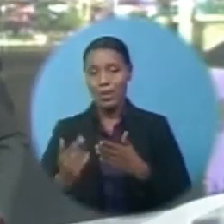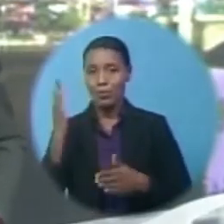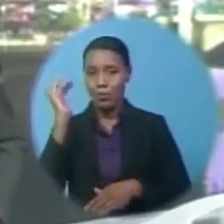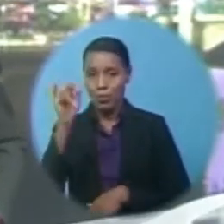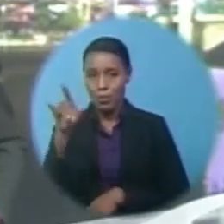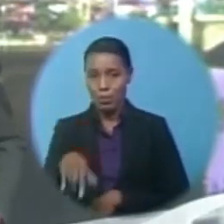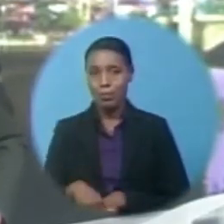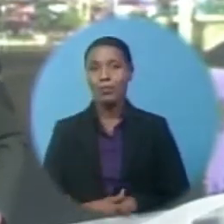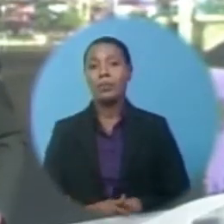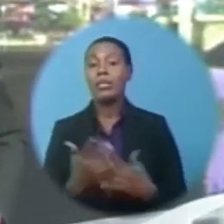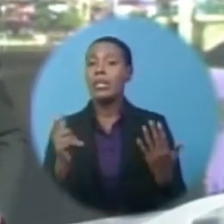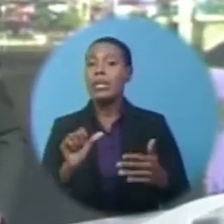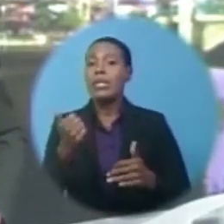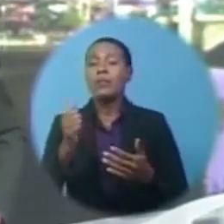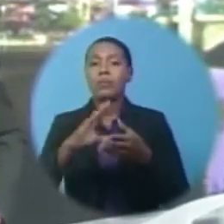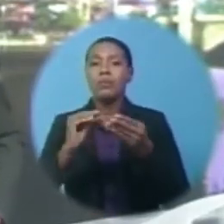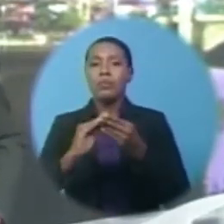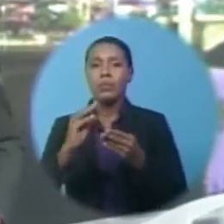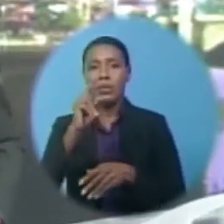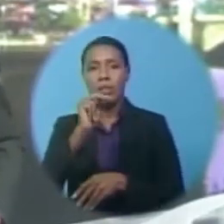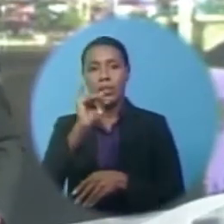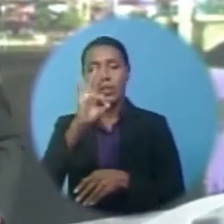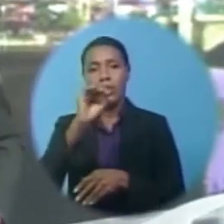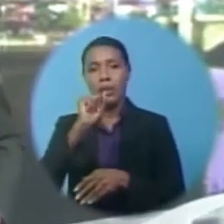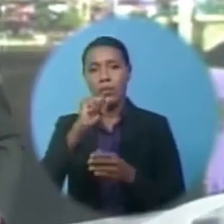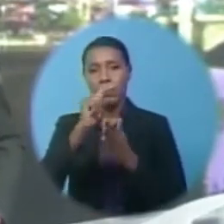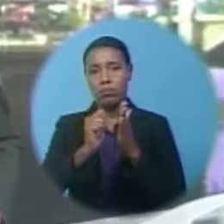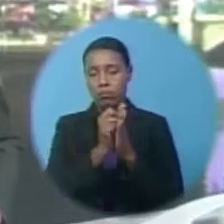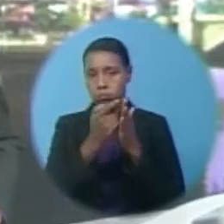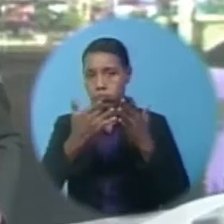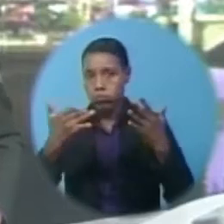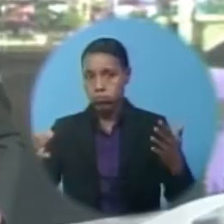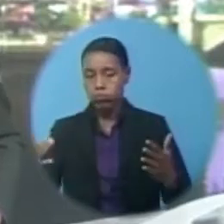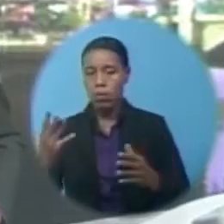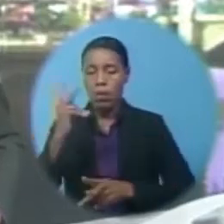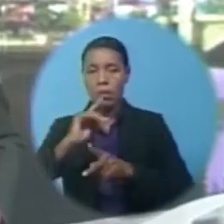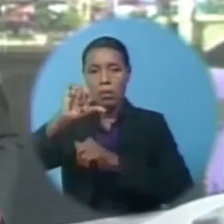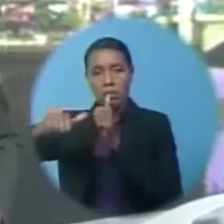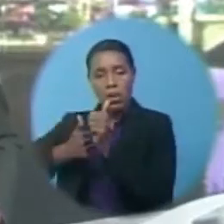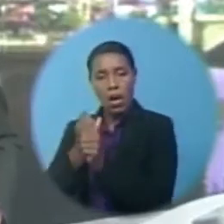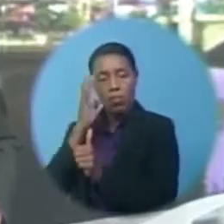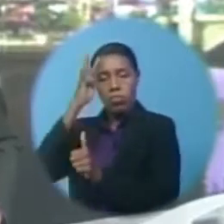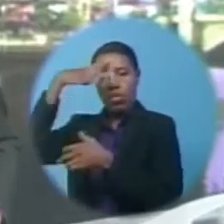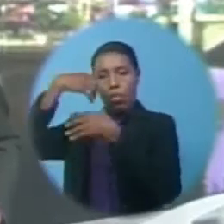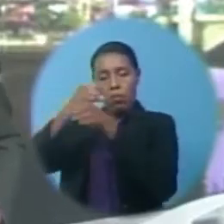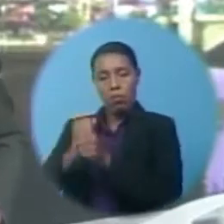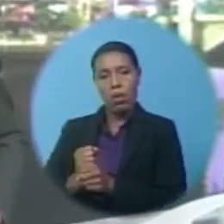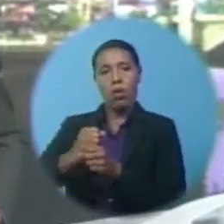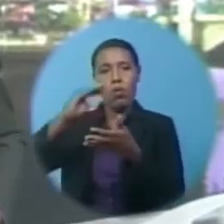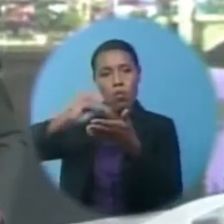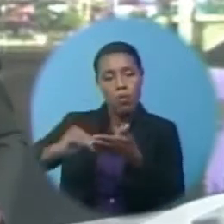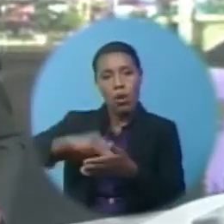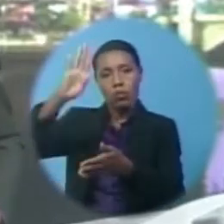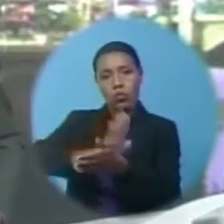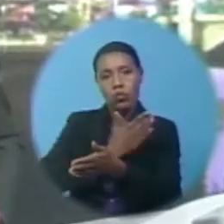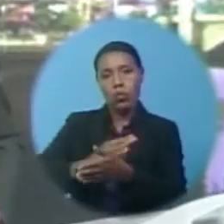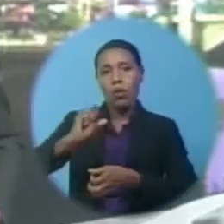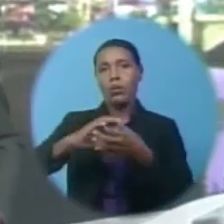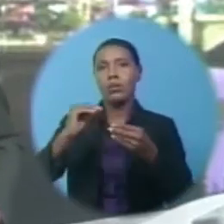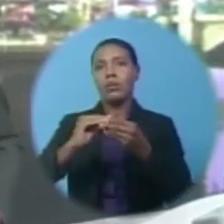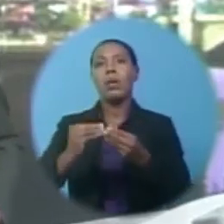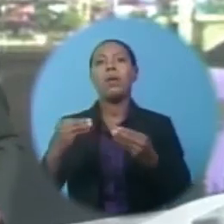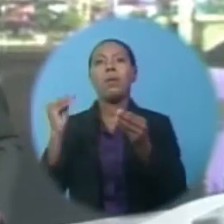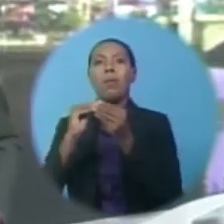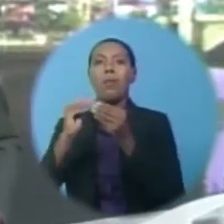in other news, the creative minds behind the special talent display throughout the NIFCA season will be getting more for their efforts this year. The Massey Foundation has taken